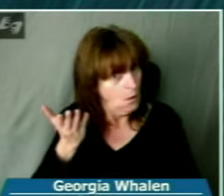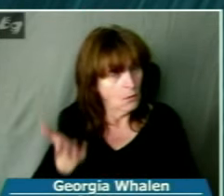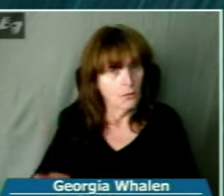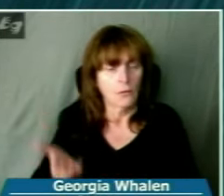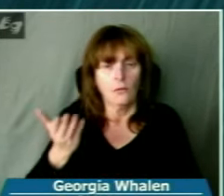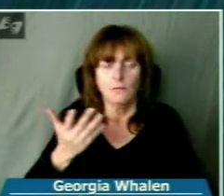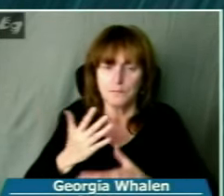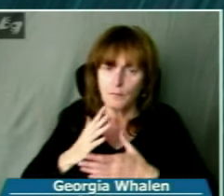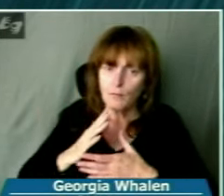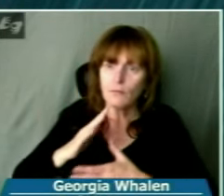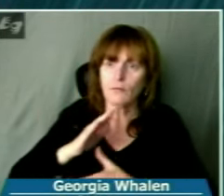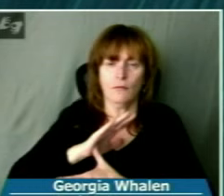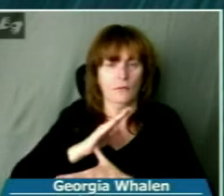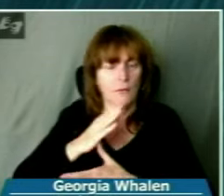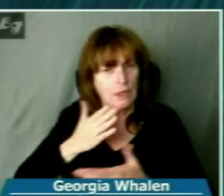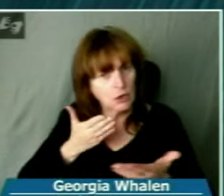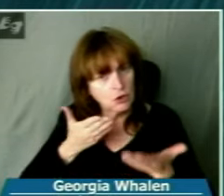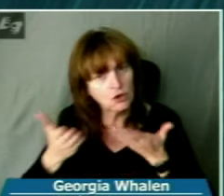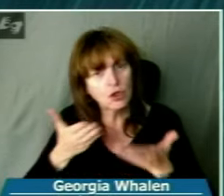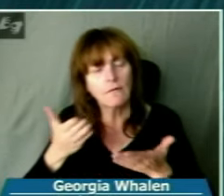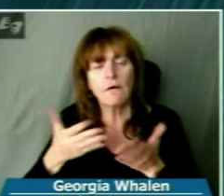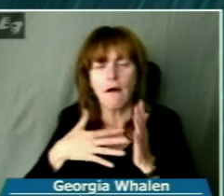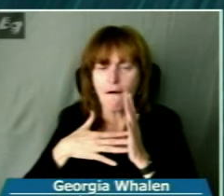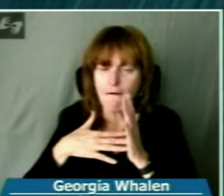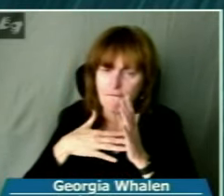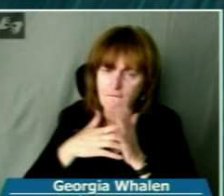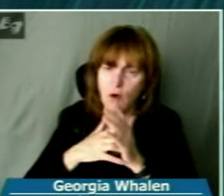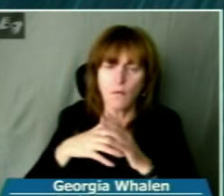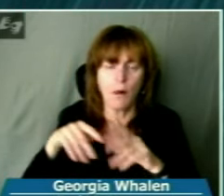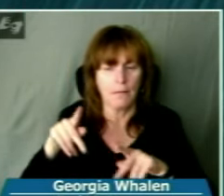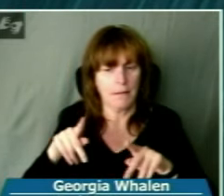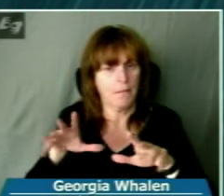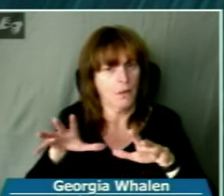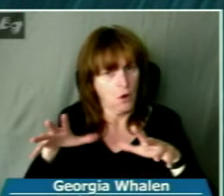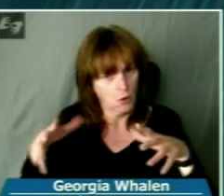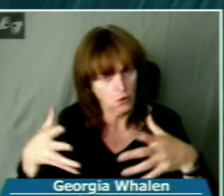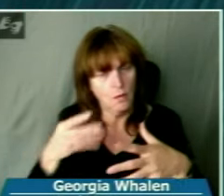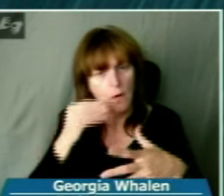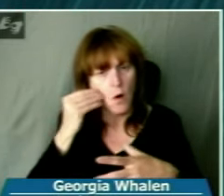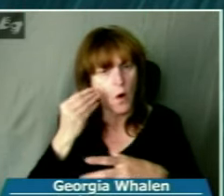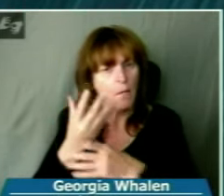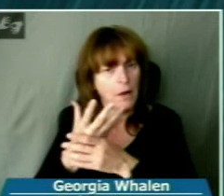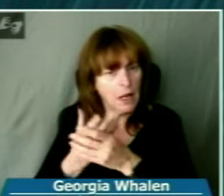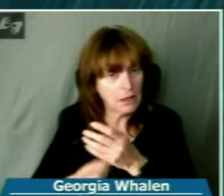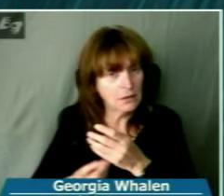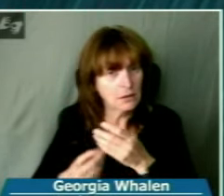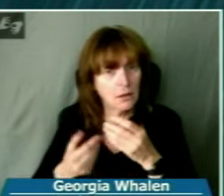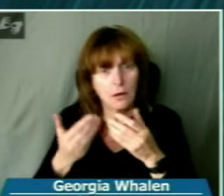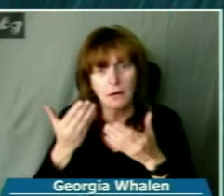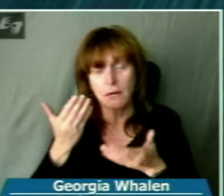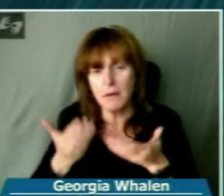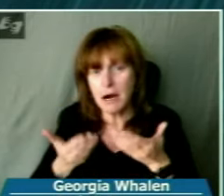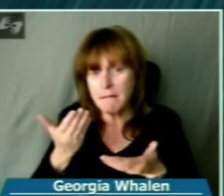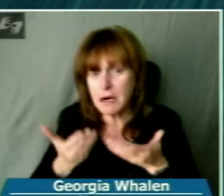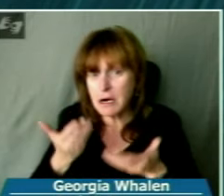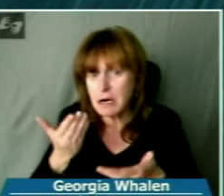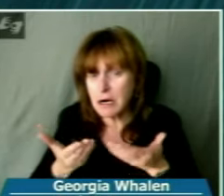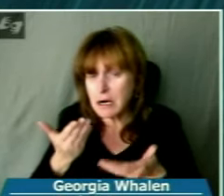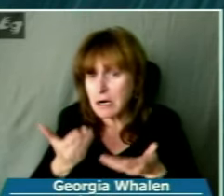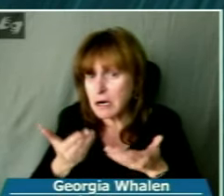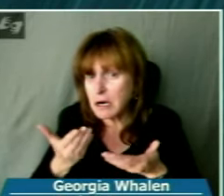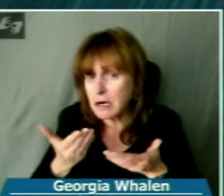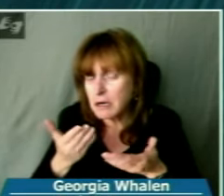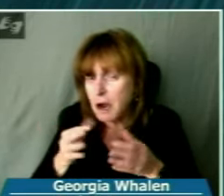population. Brother Richard, thank you very much for joining us tonight. And perhaps you could talk to us a bit about the shelter system in Hamilton right